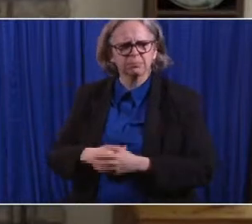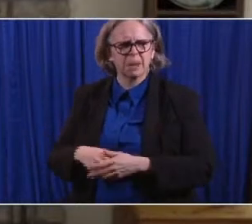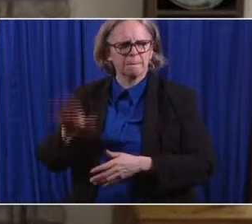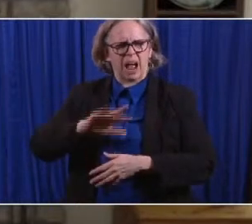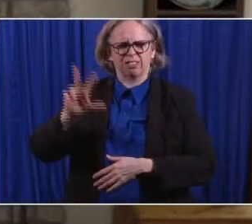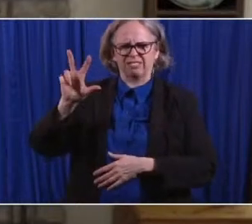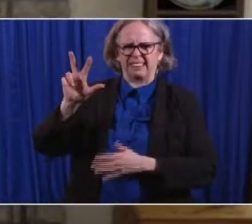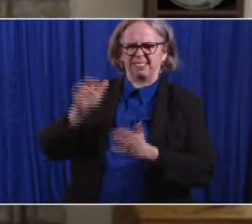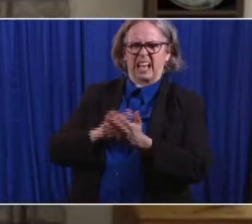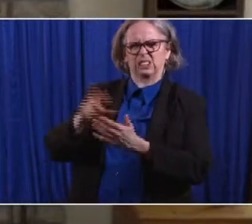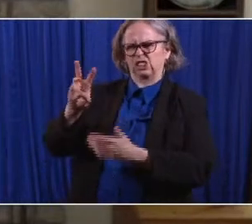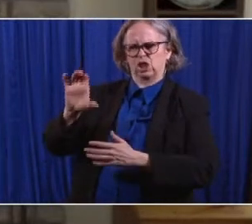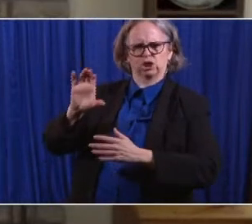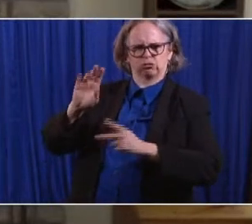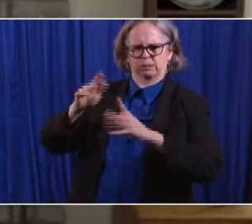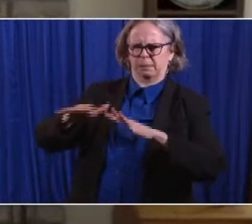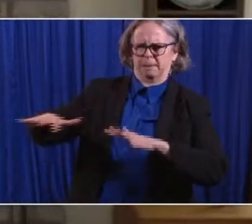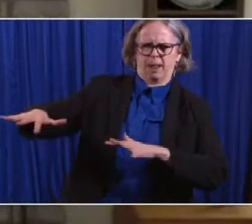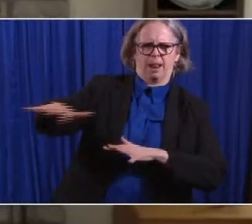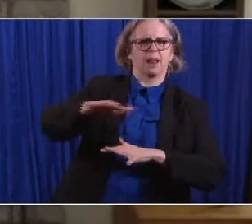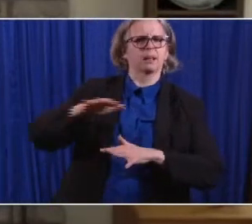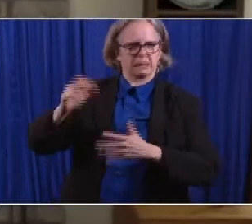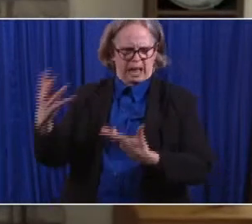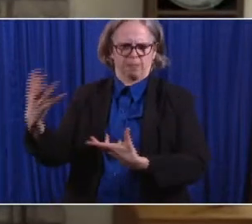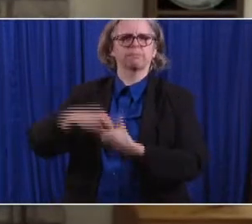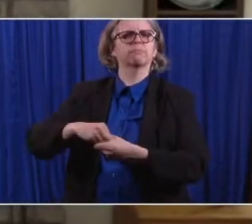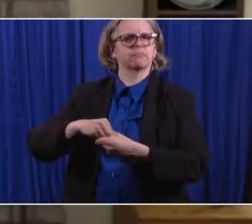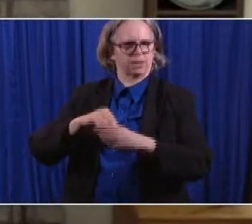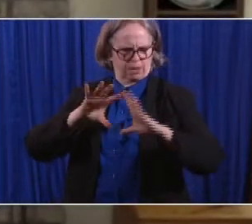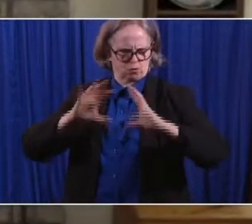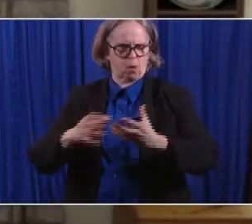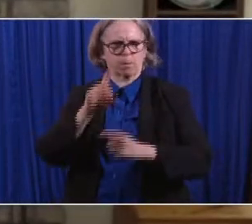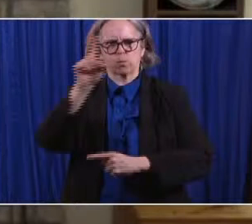3,600 individuals.